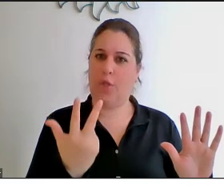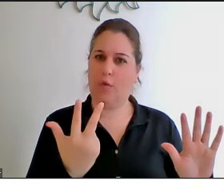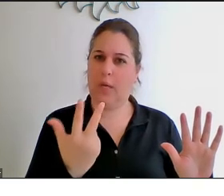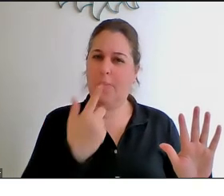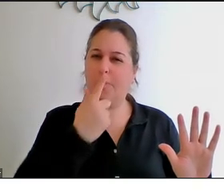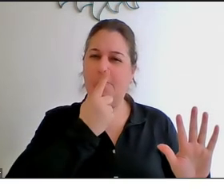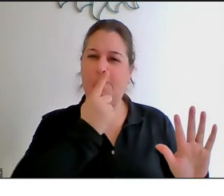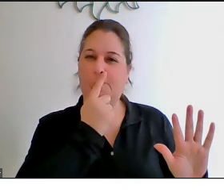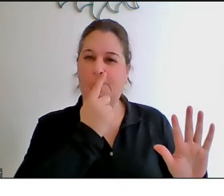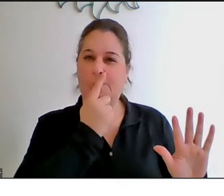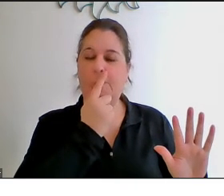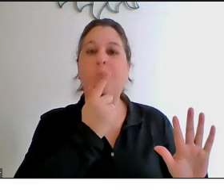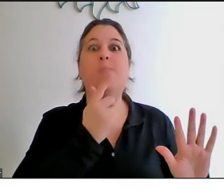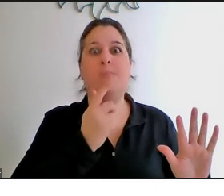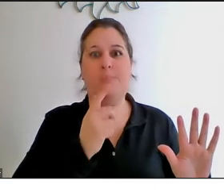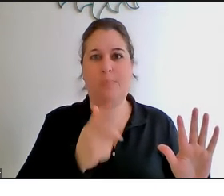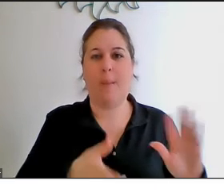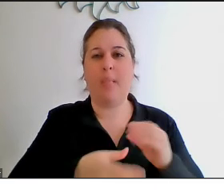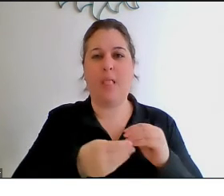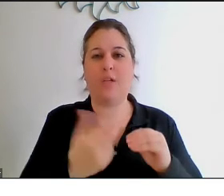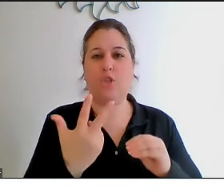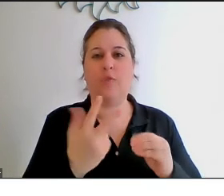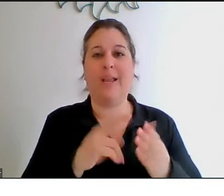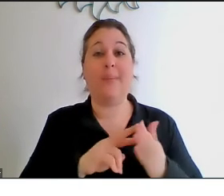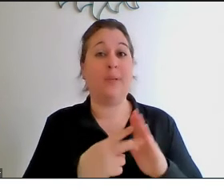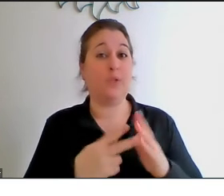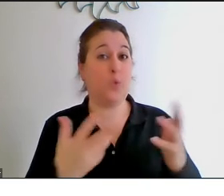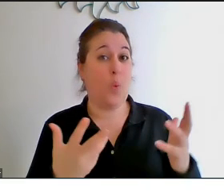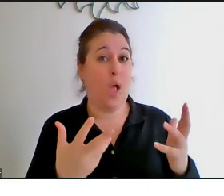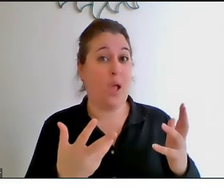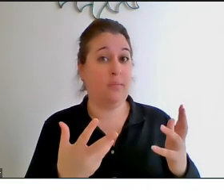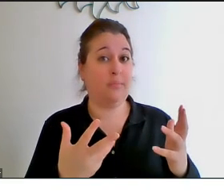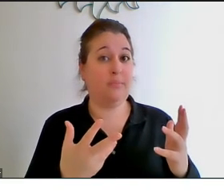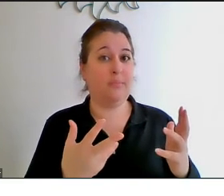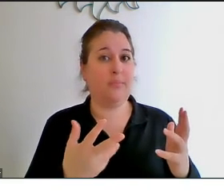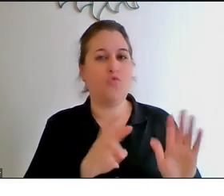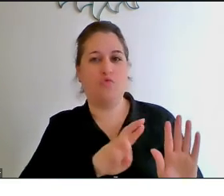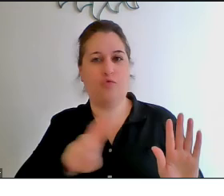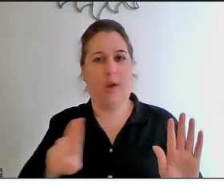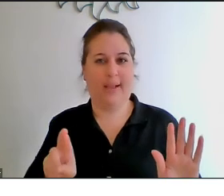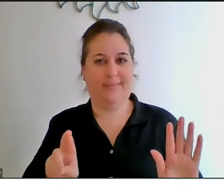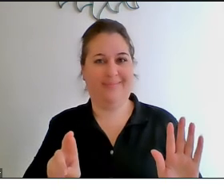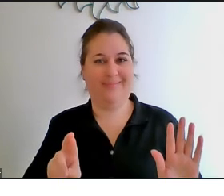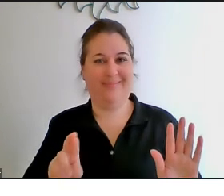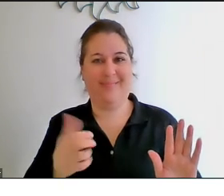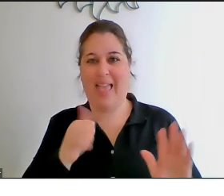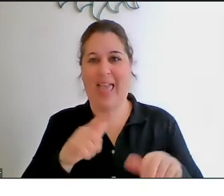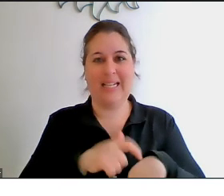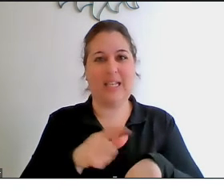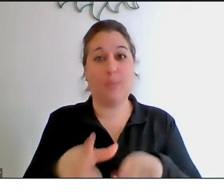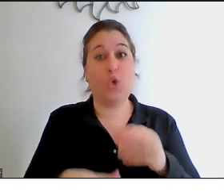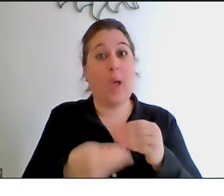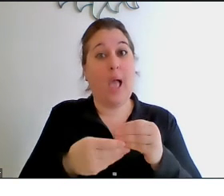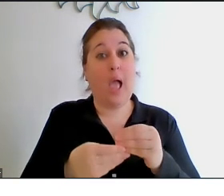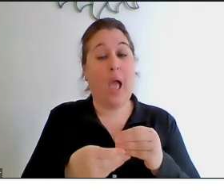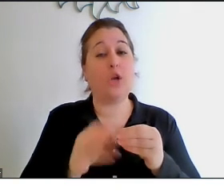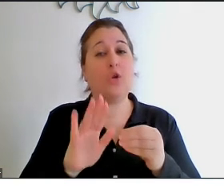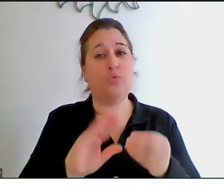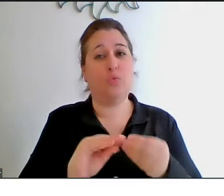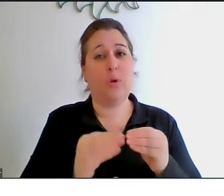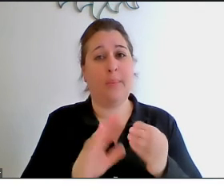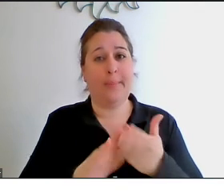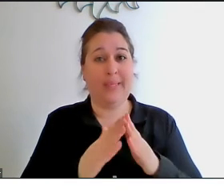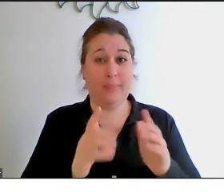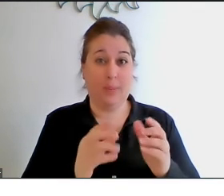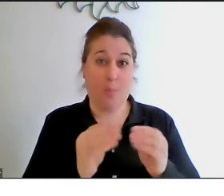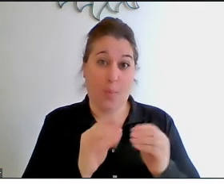plus 3. Plus 3. That means I'm going to go to the right because when you add, your numbers get bigger. When